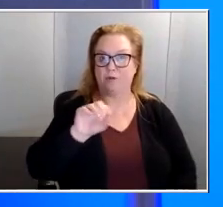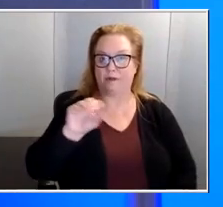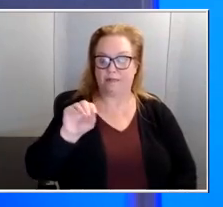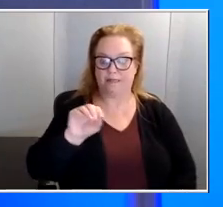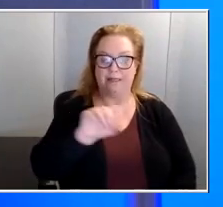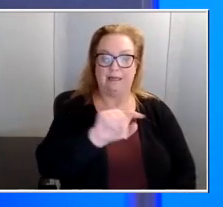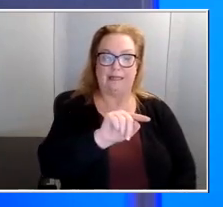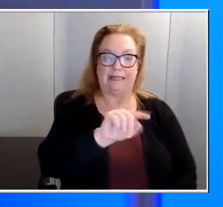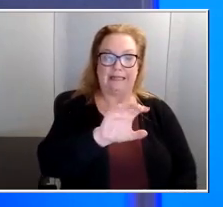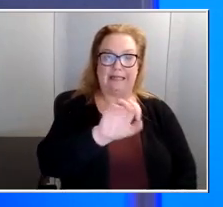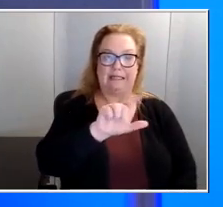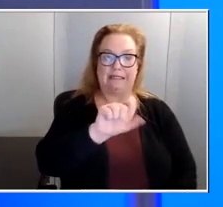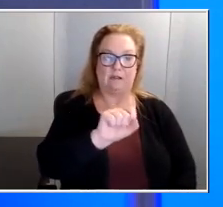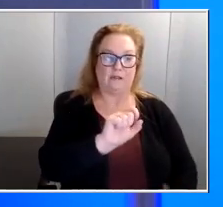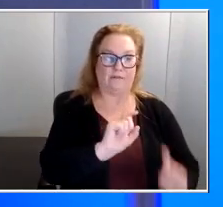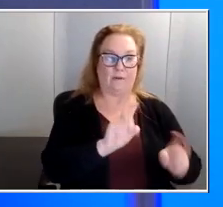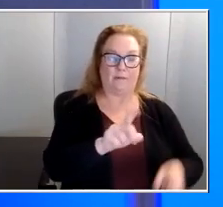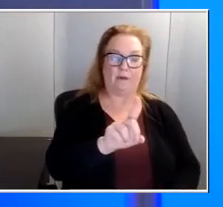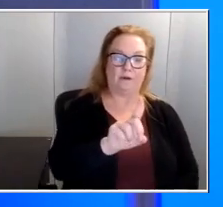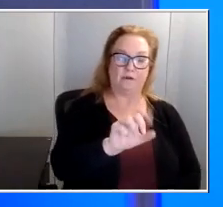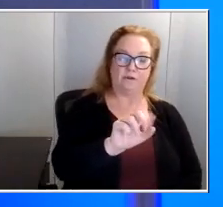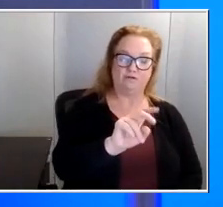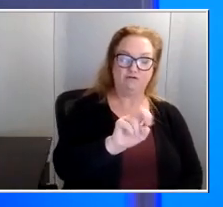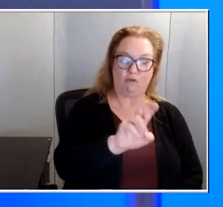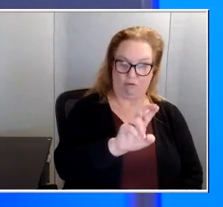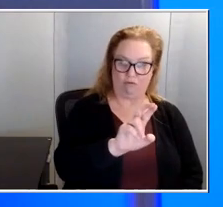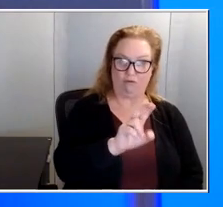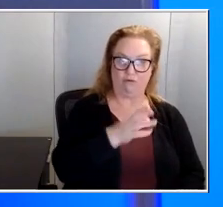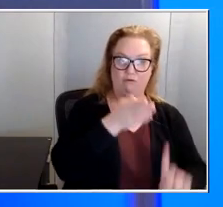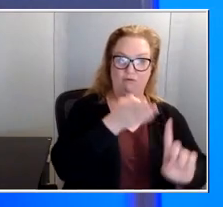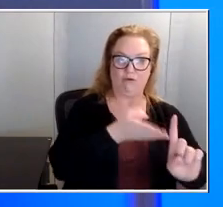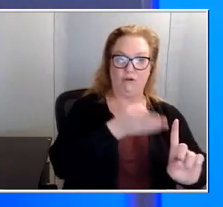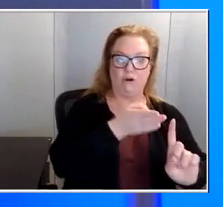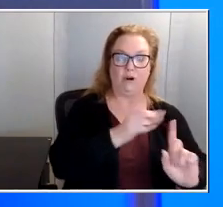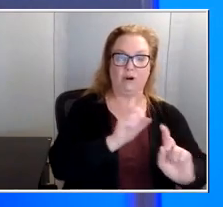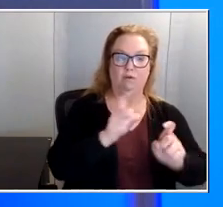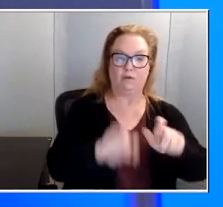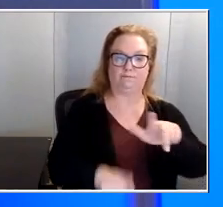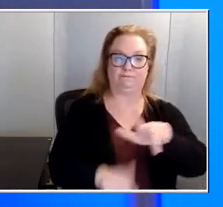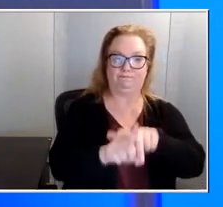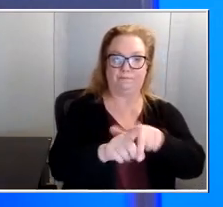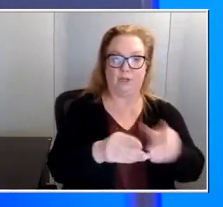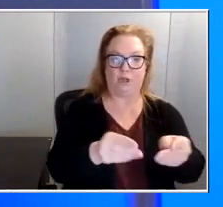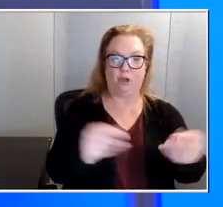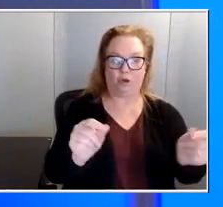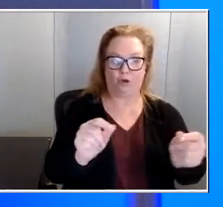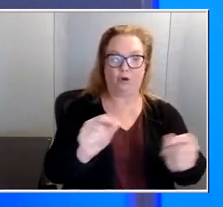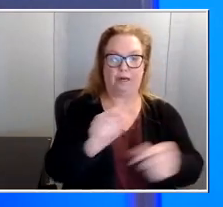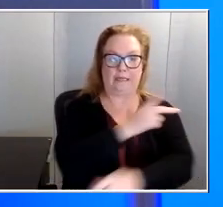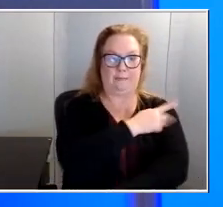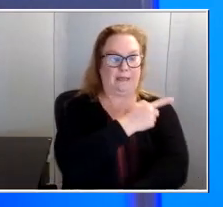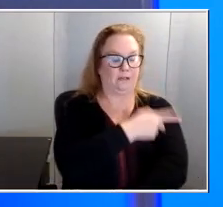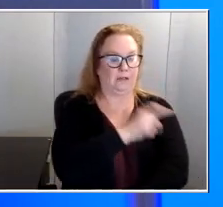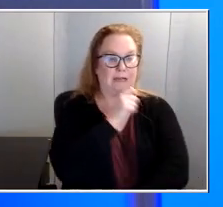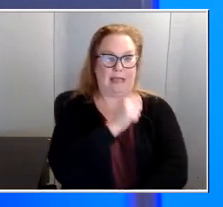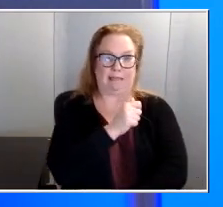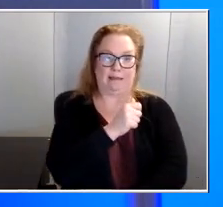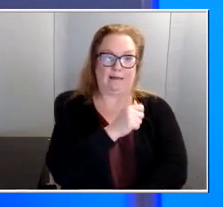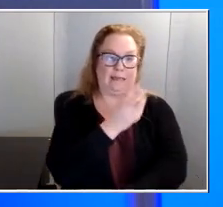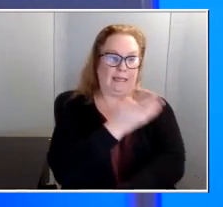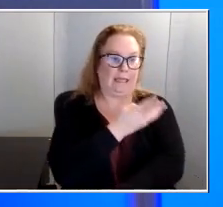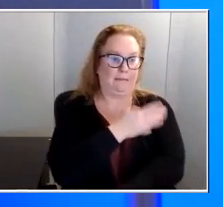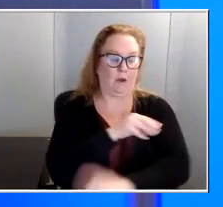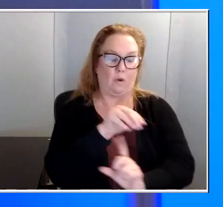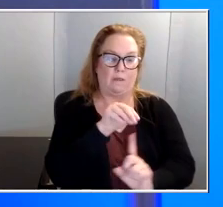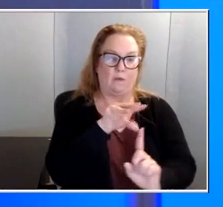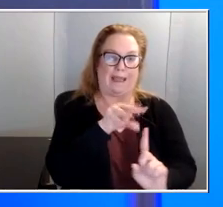cells from the donor were actually bringing about the cure in the patient, not the chemotherapy and radiation therapy. And that